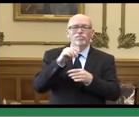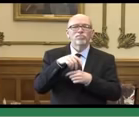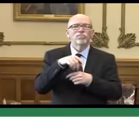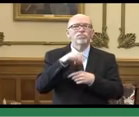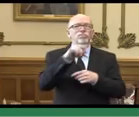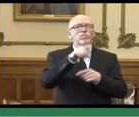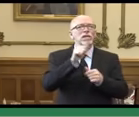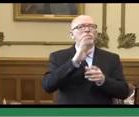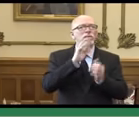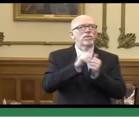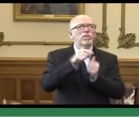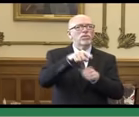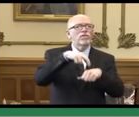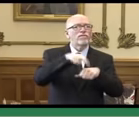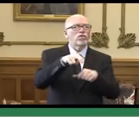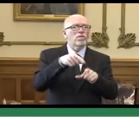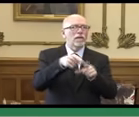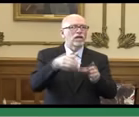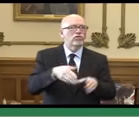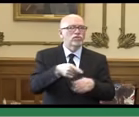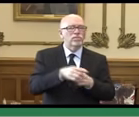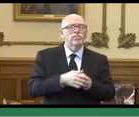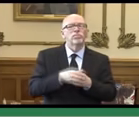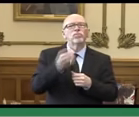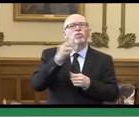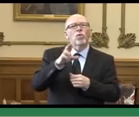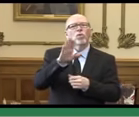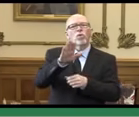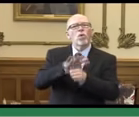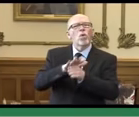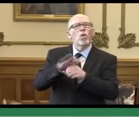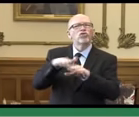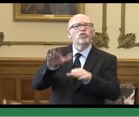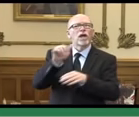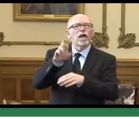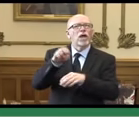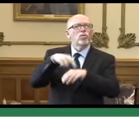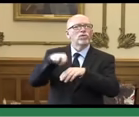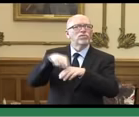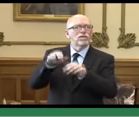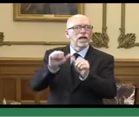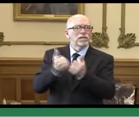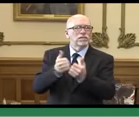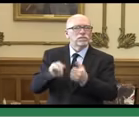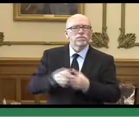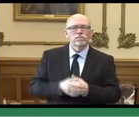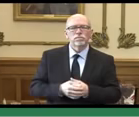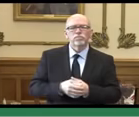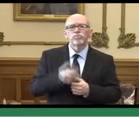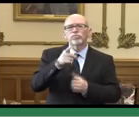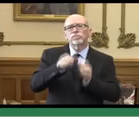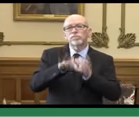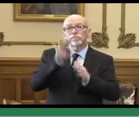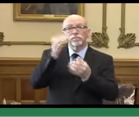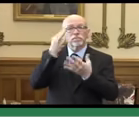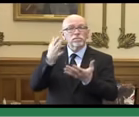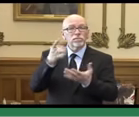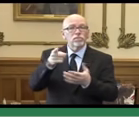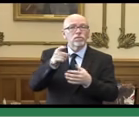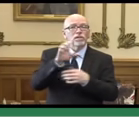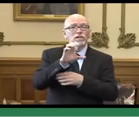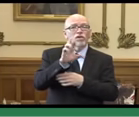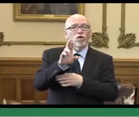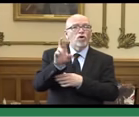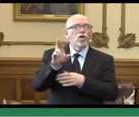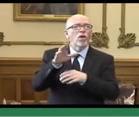800-299-1627 to speak to a referral specialist or their local child care resource and referral agency. You can find that local